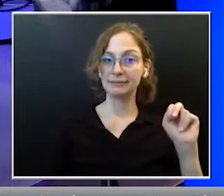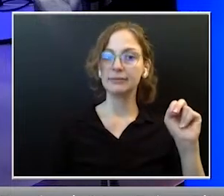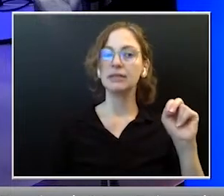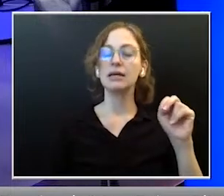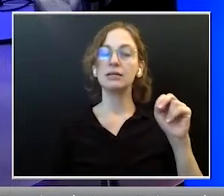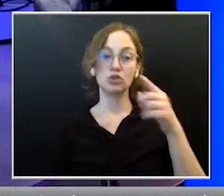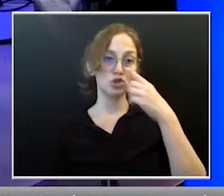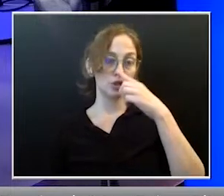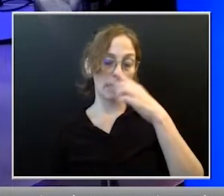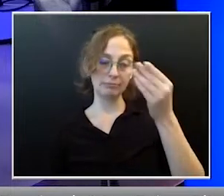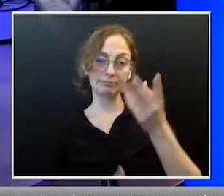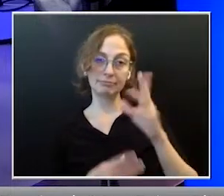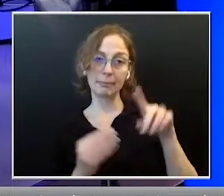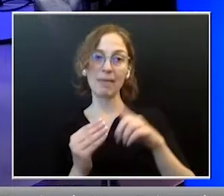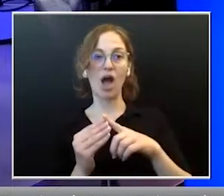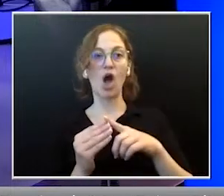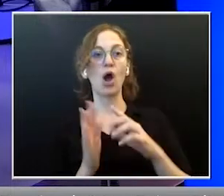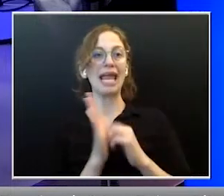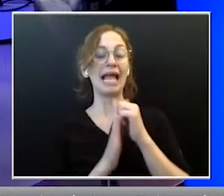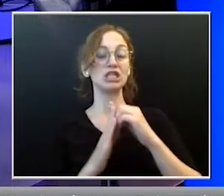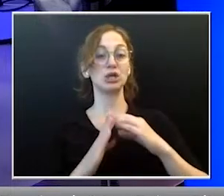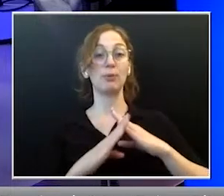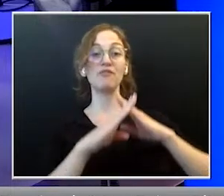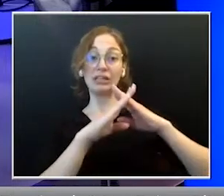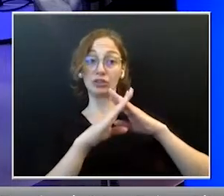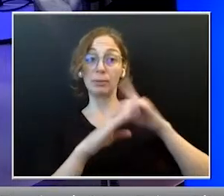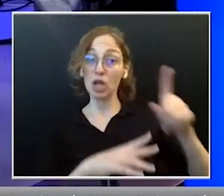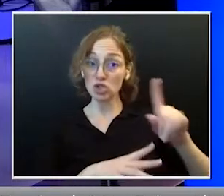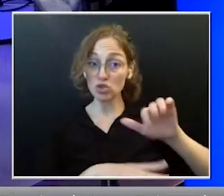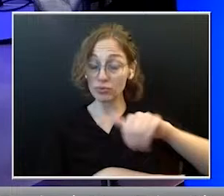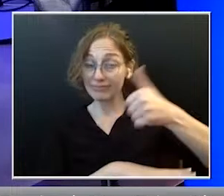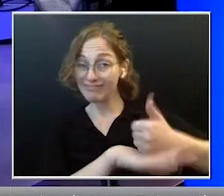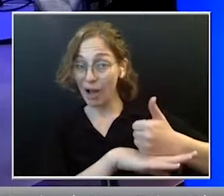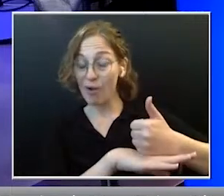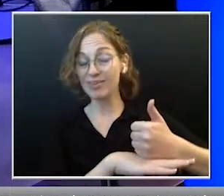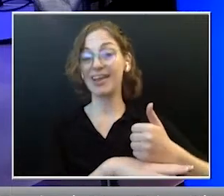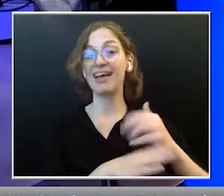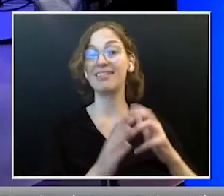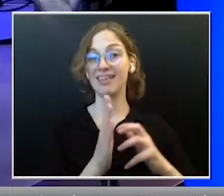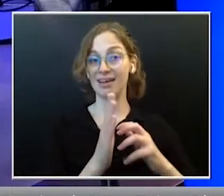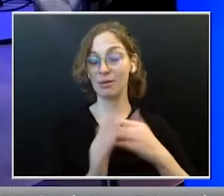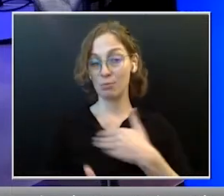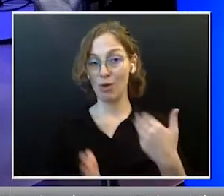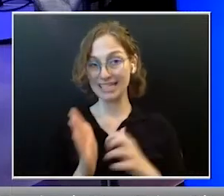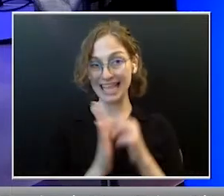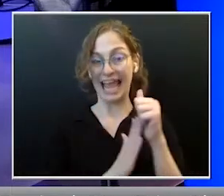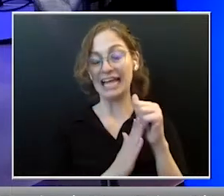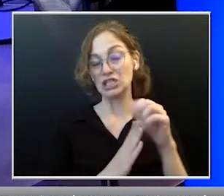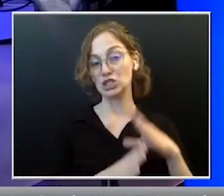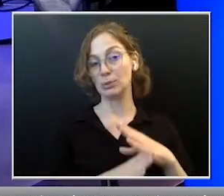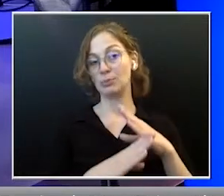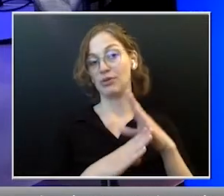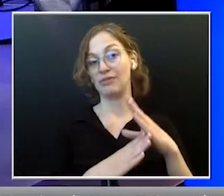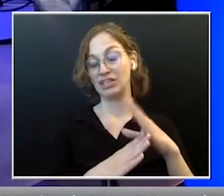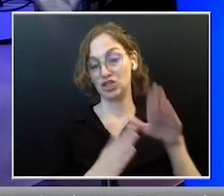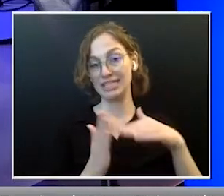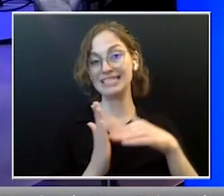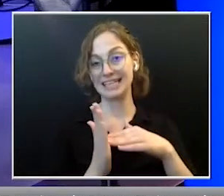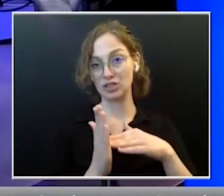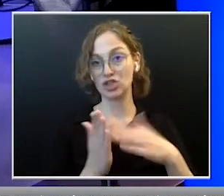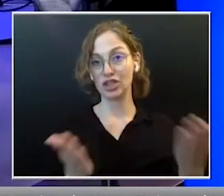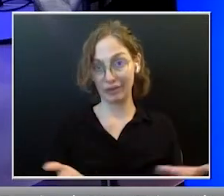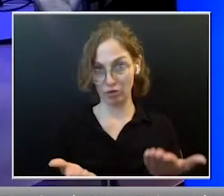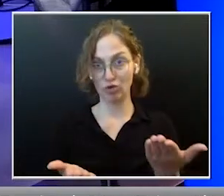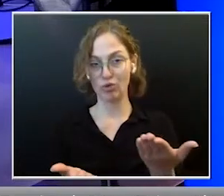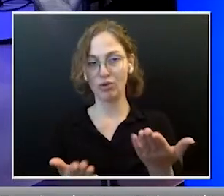Breast Cancer Prevention Center at the University of Kansas Cancer Center. What is the biggest thing you start off